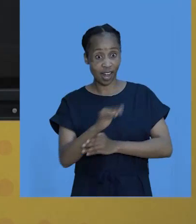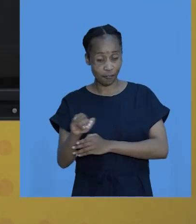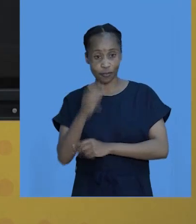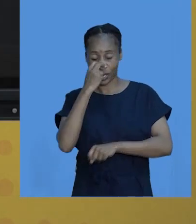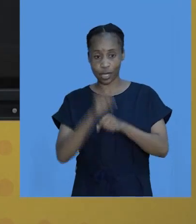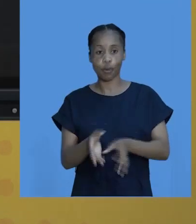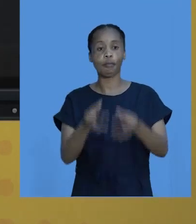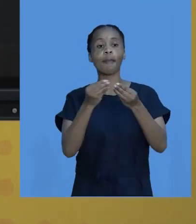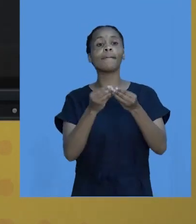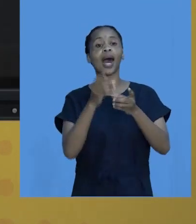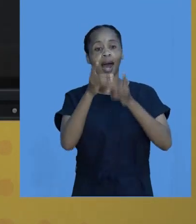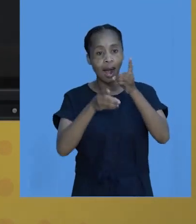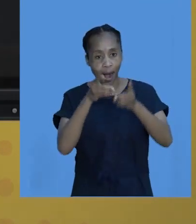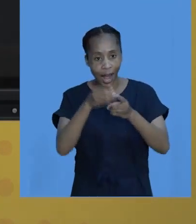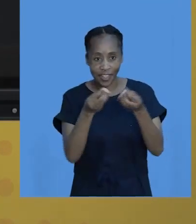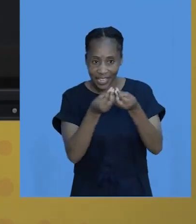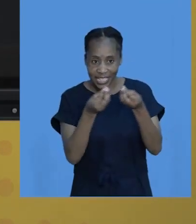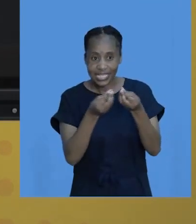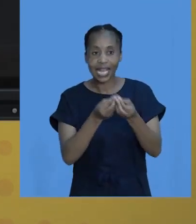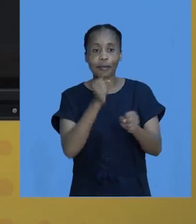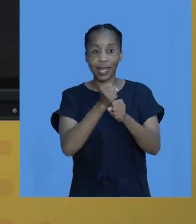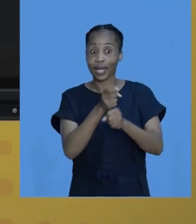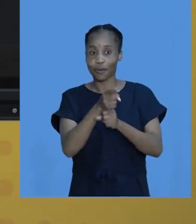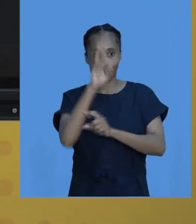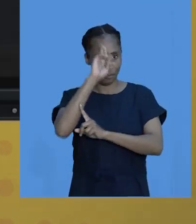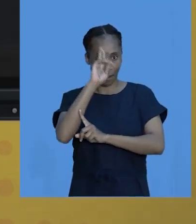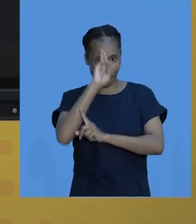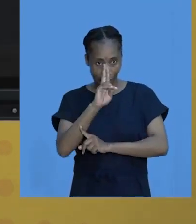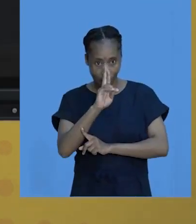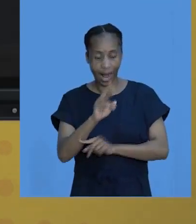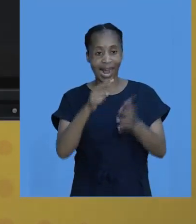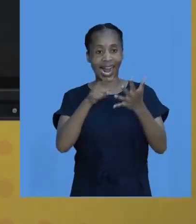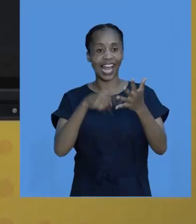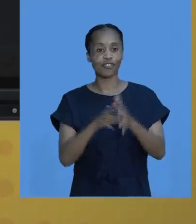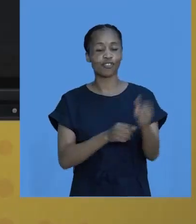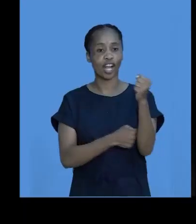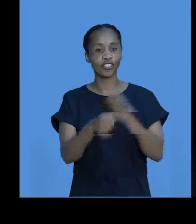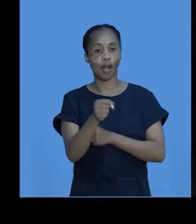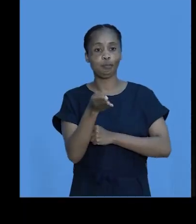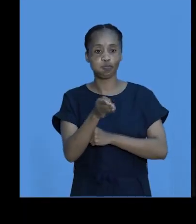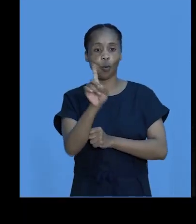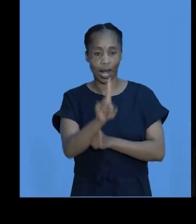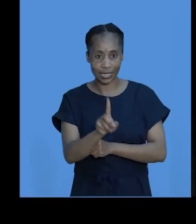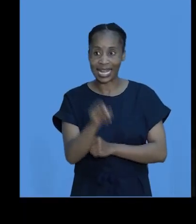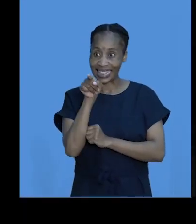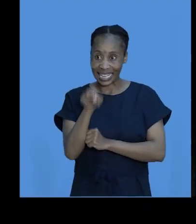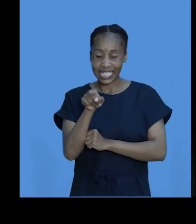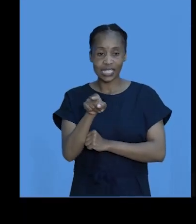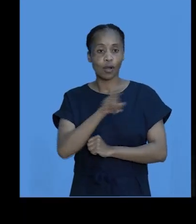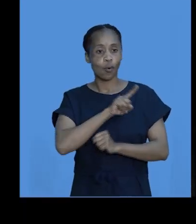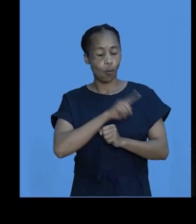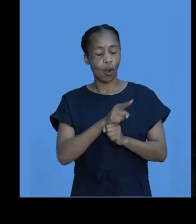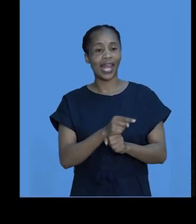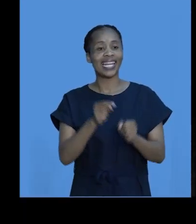defining item that makes you remember what kind of a market structure this is. In the case of this graph, because the demand curve